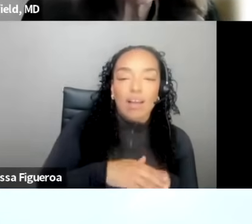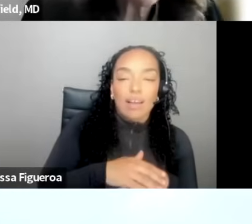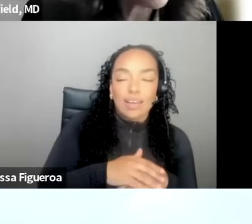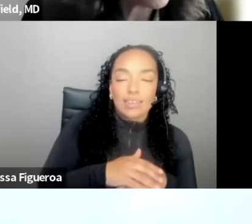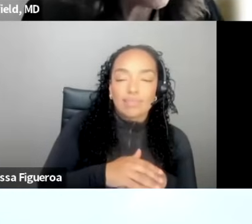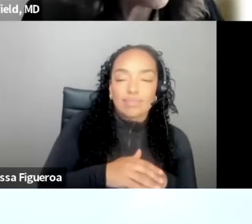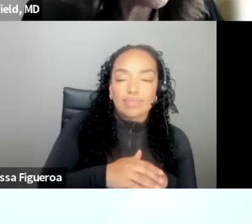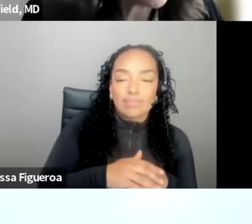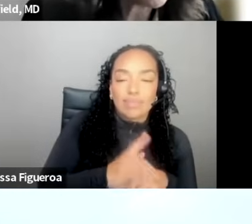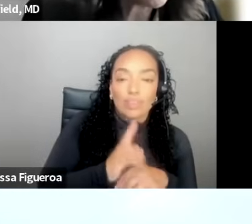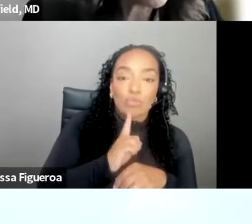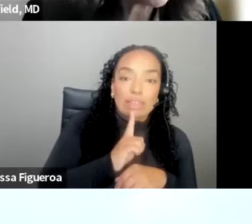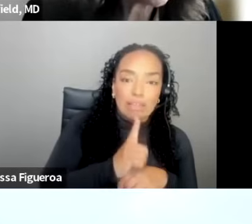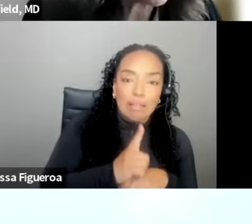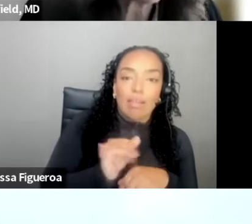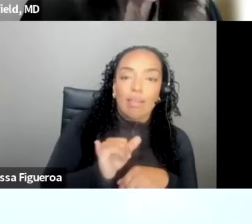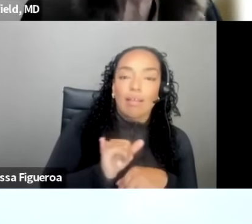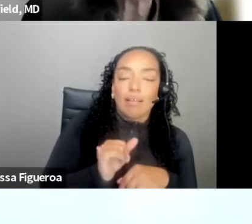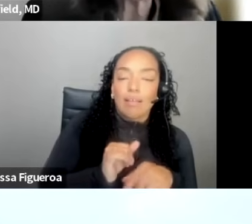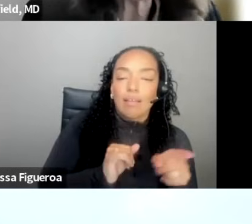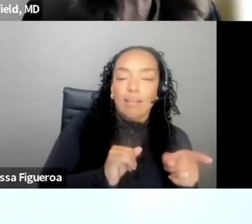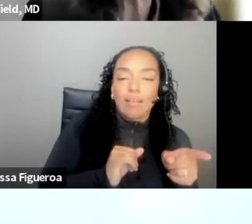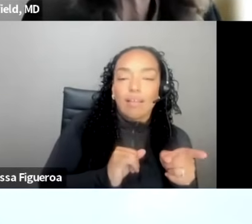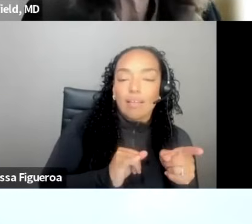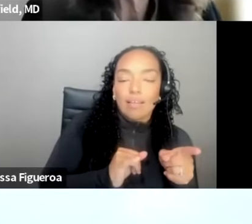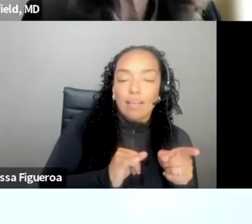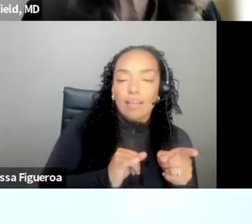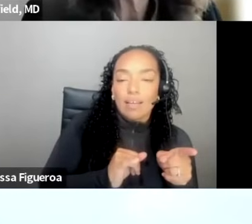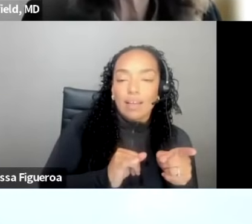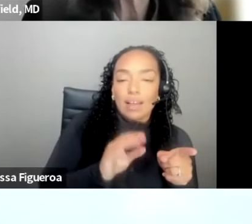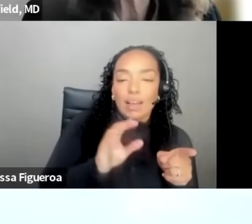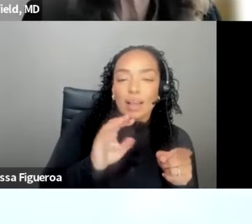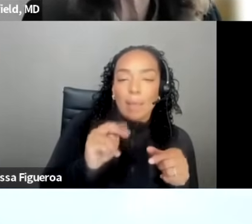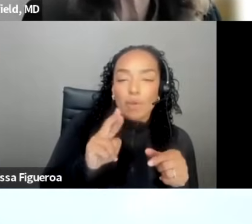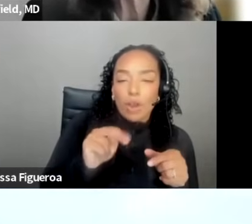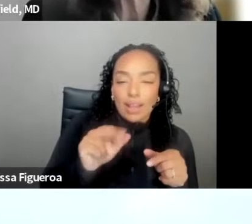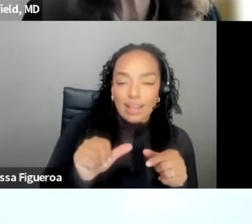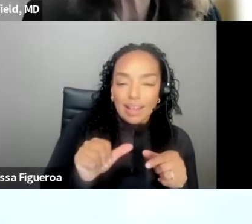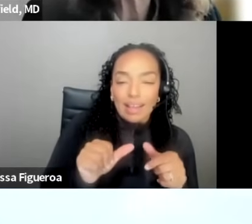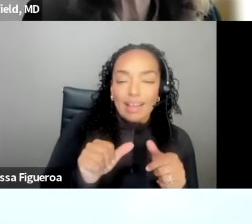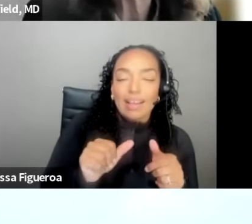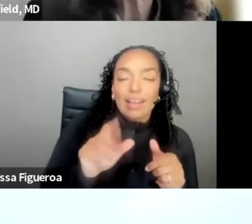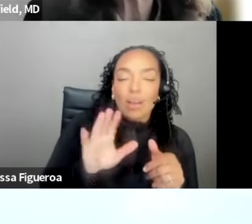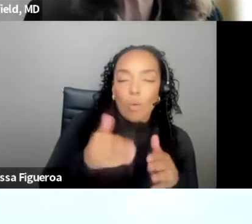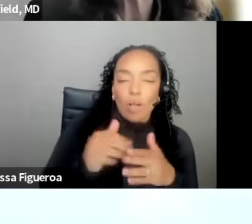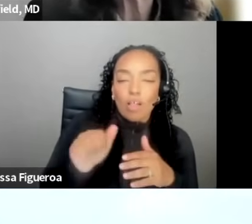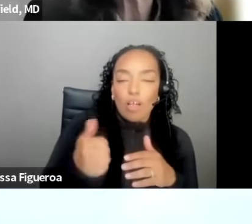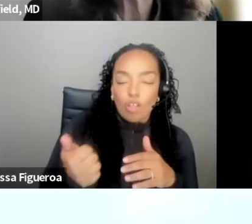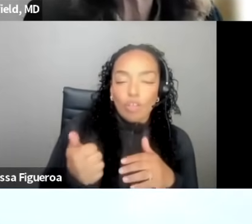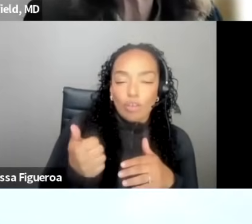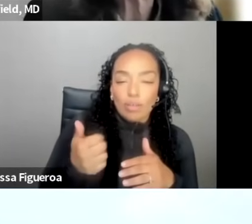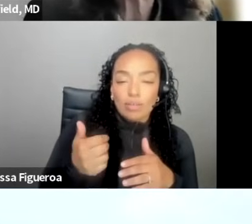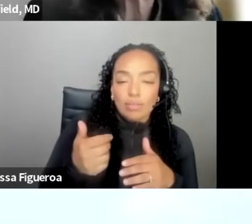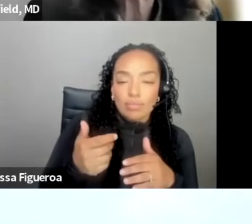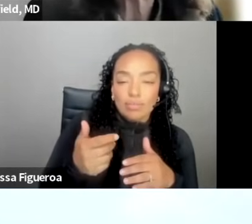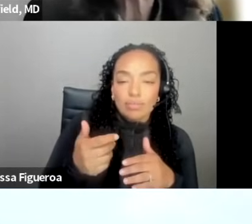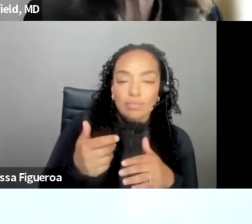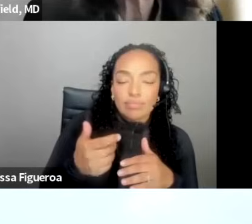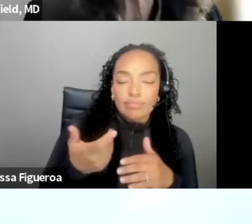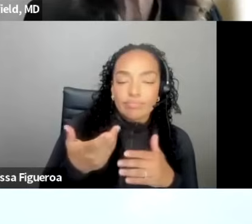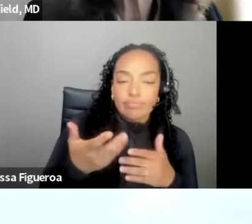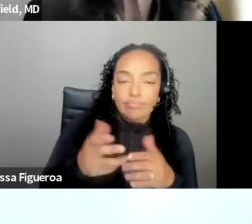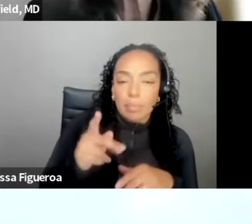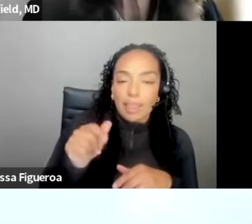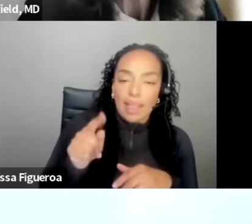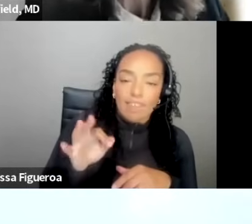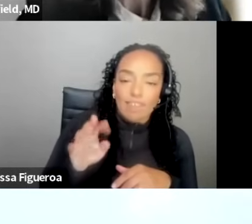looking at things like mRNA and self-amplifying mRNA and all the other platforms that NIH is invested in, and